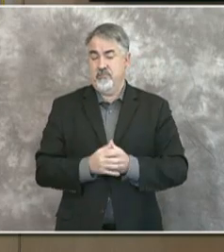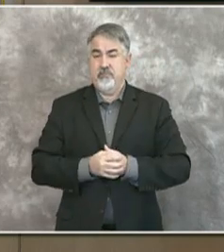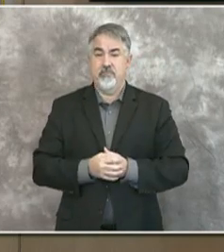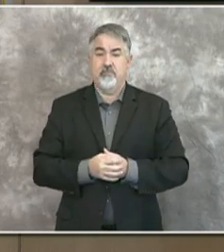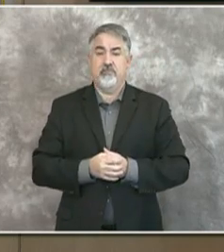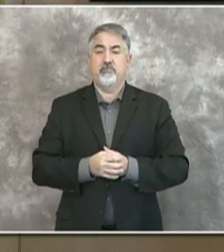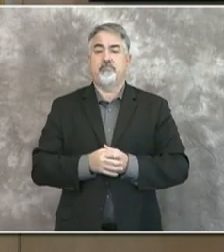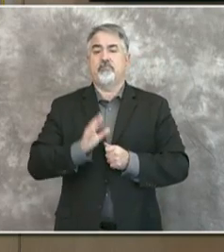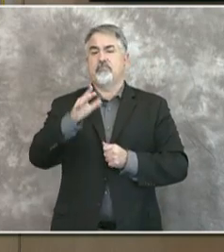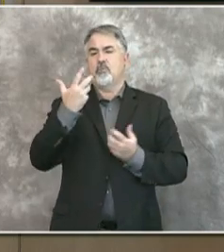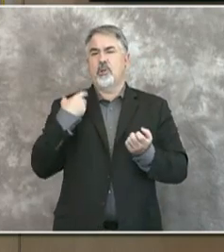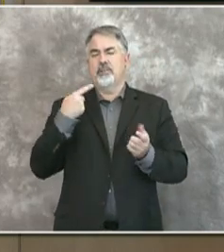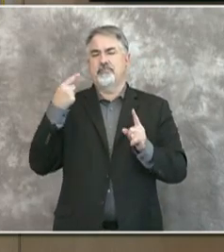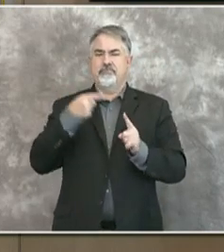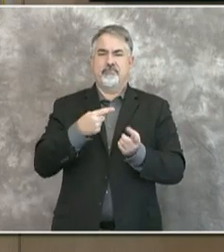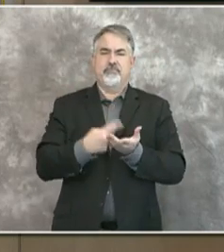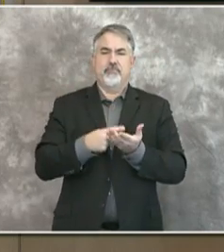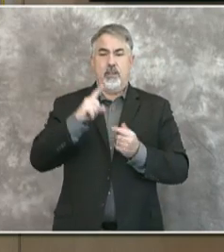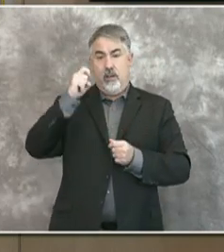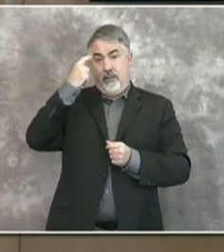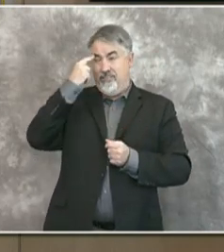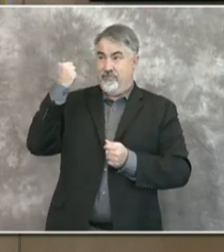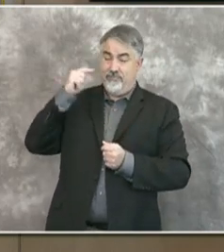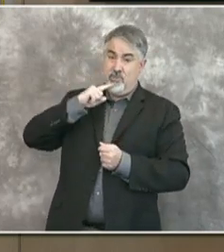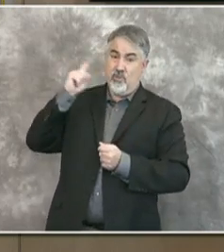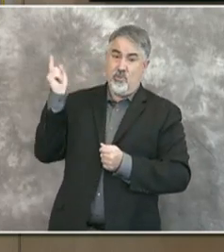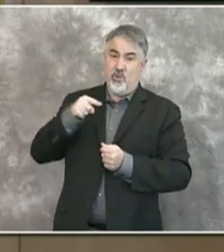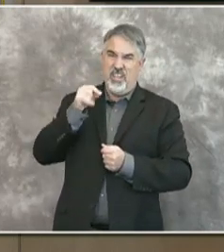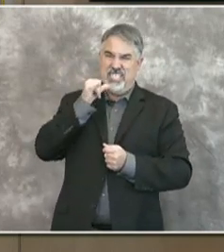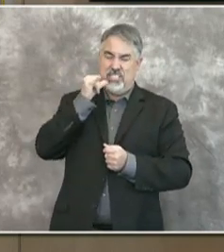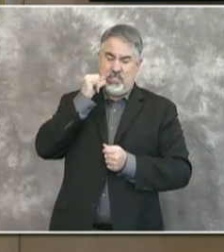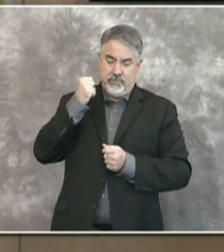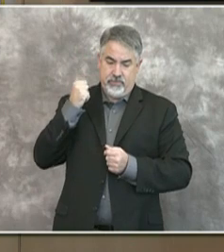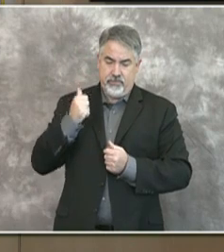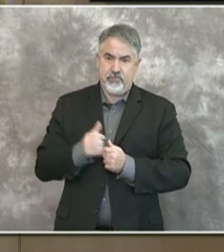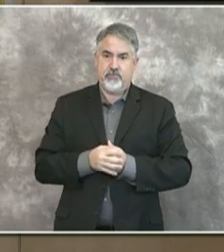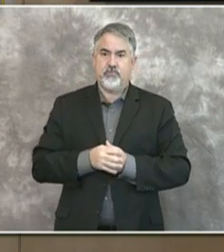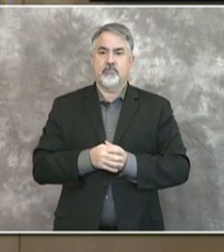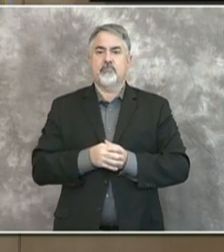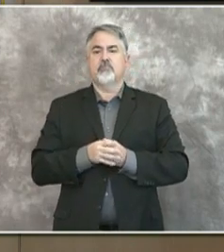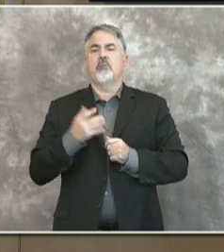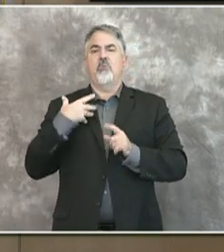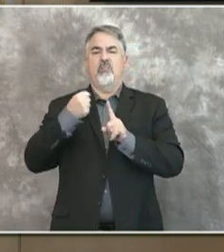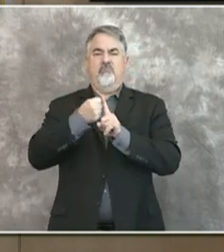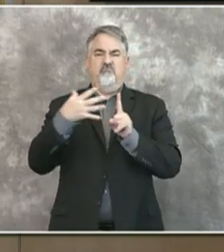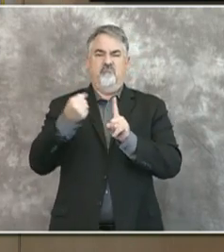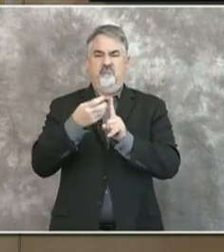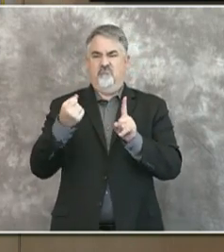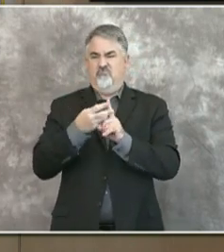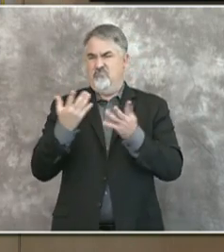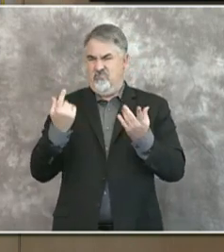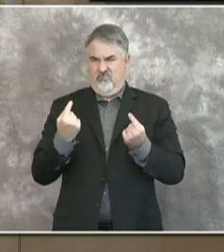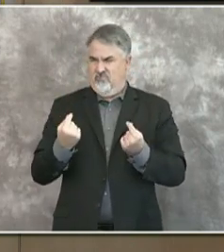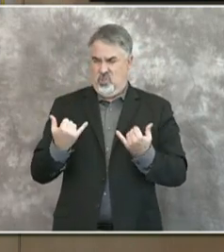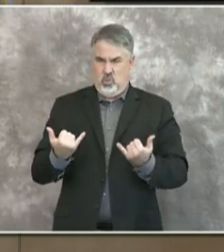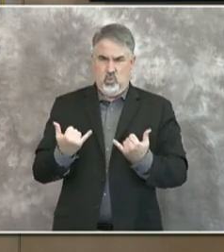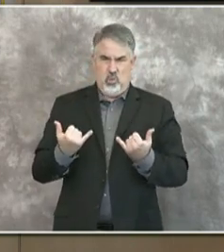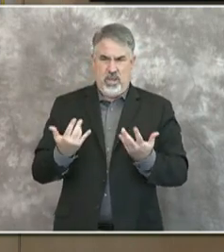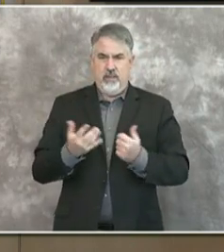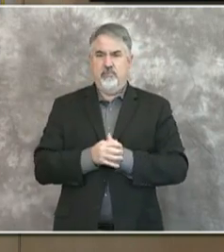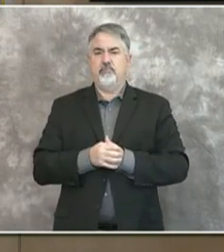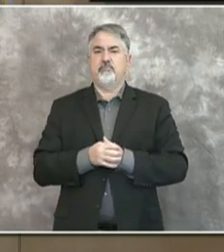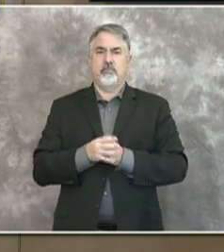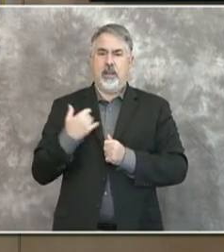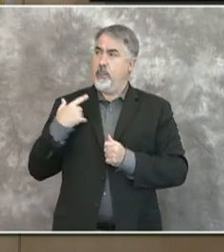order from yesterday and provide a little additional explanation about where we are today in San Diego. So let's start with